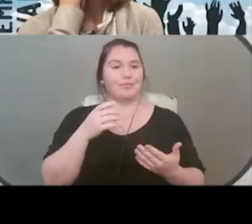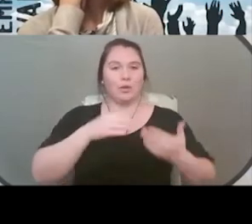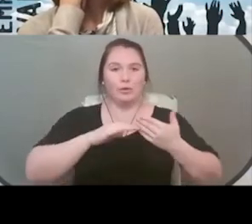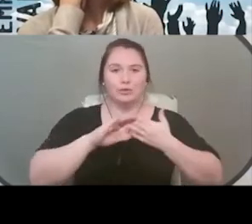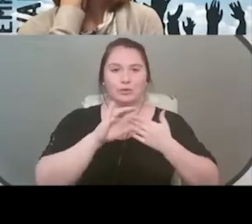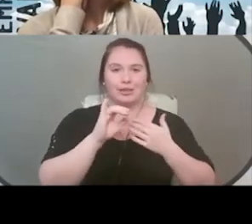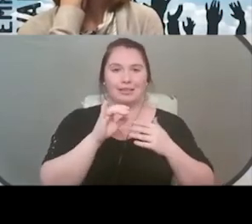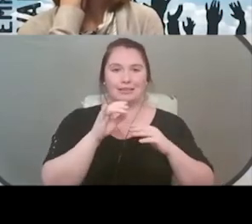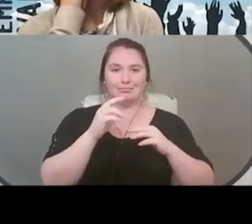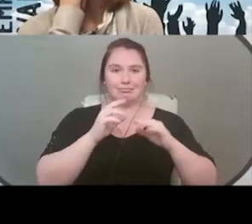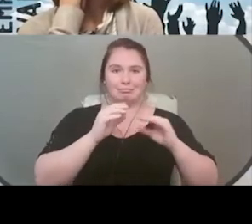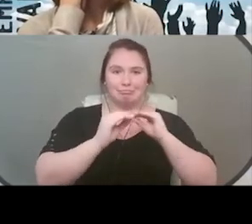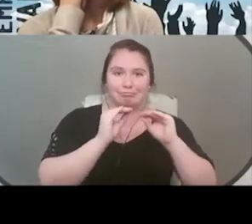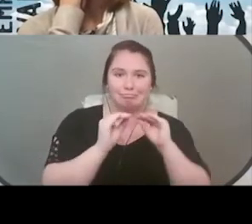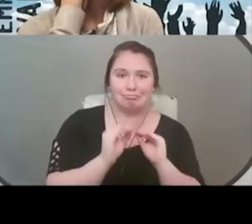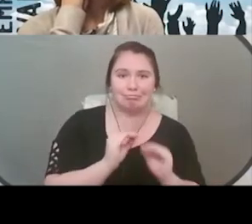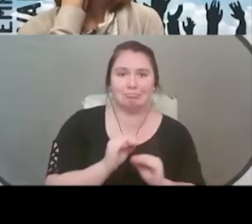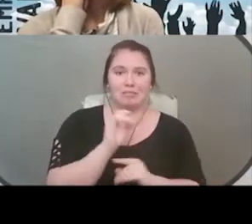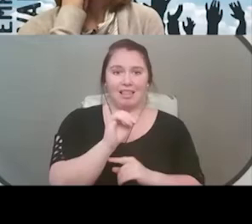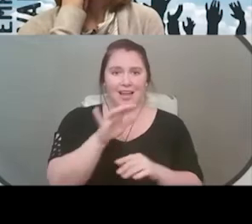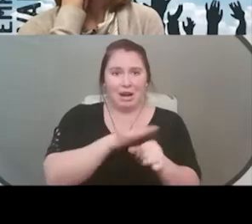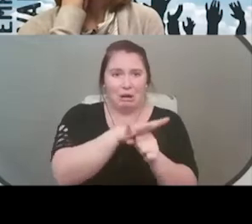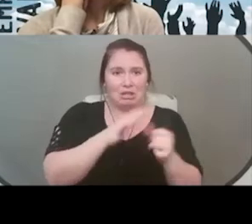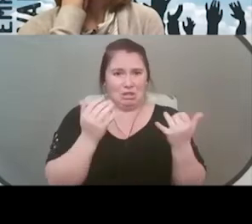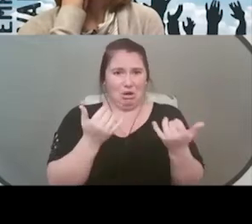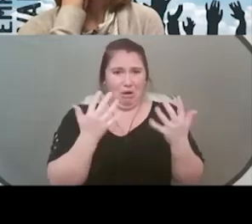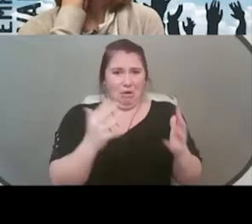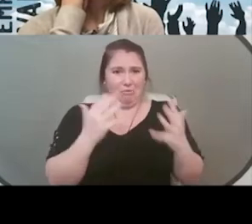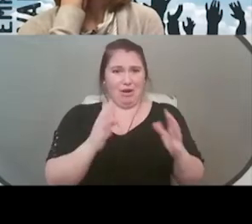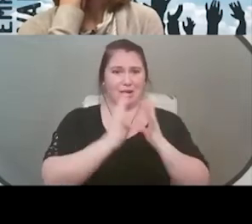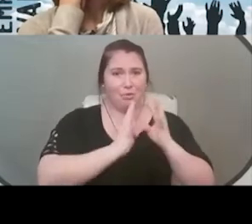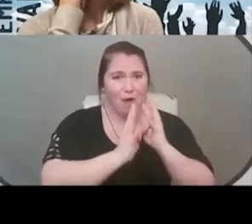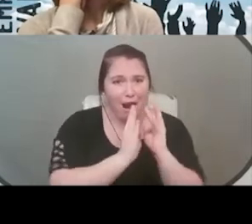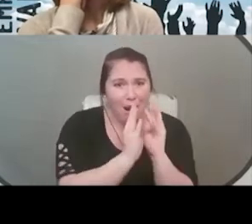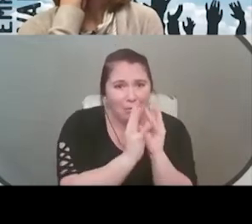reconstruction, those little areas to where it's like it's already crowded, and